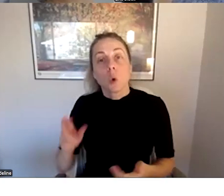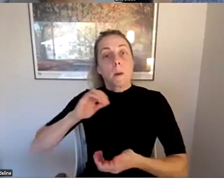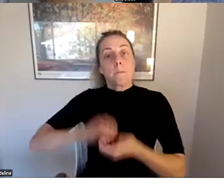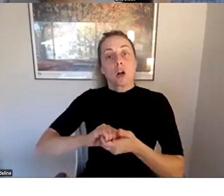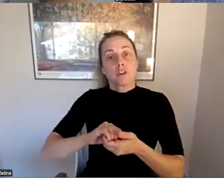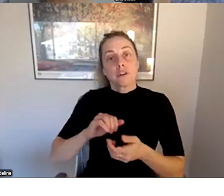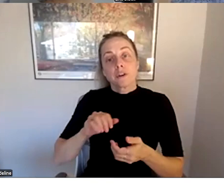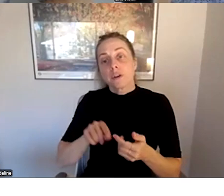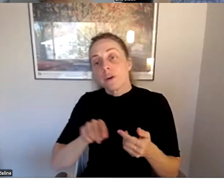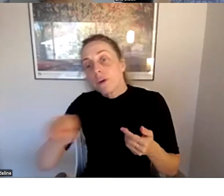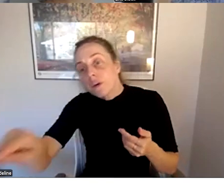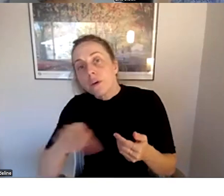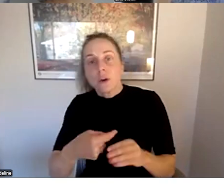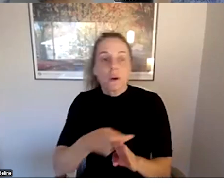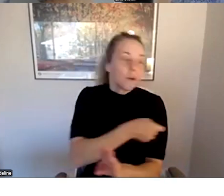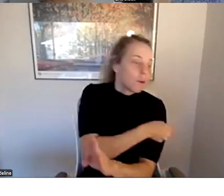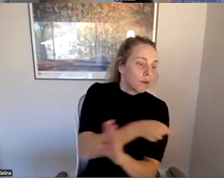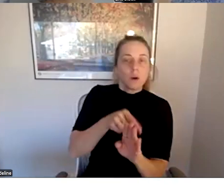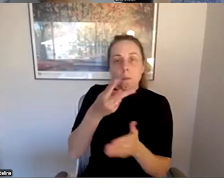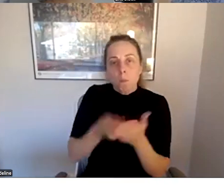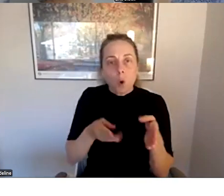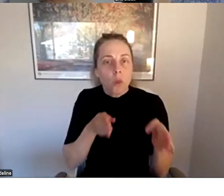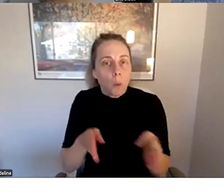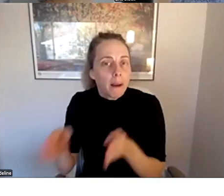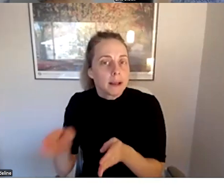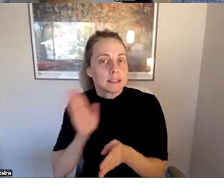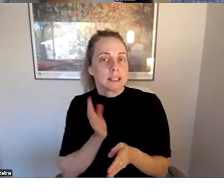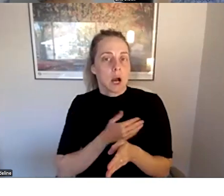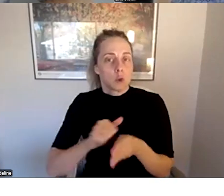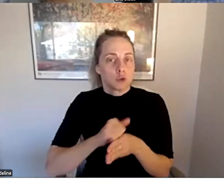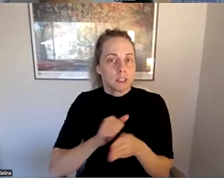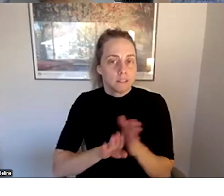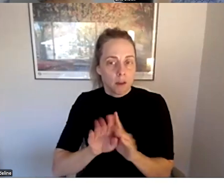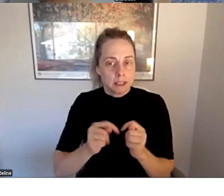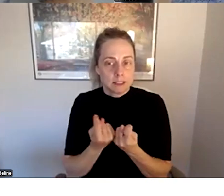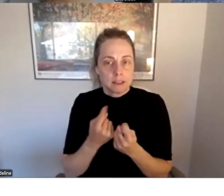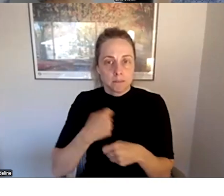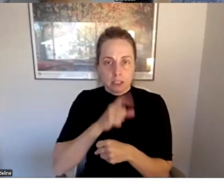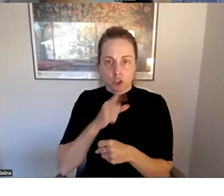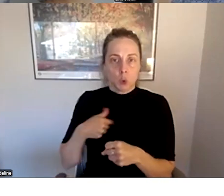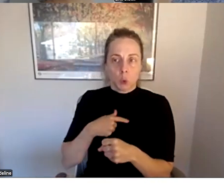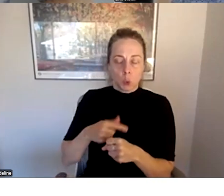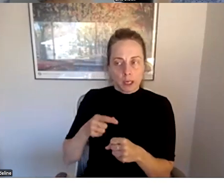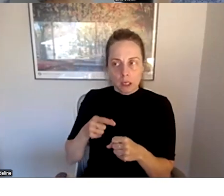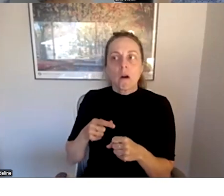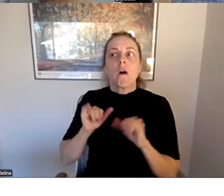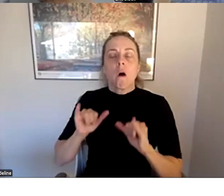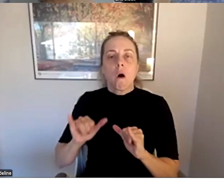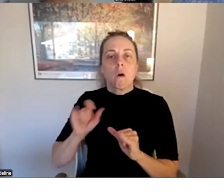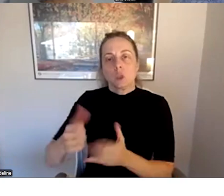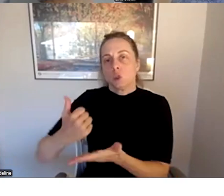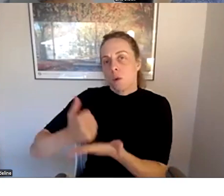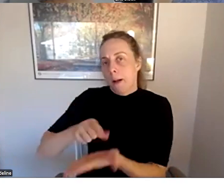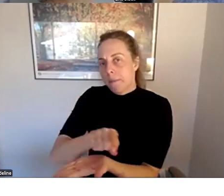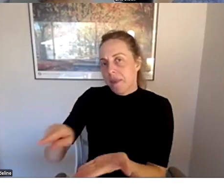or downstream of our training and development team so that we can help leaders to create and anticipate where we might need to change the way we do